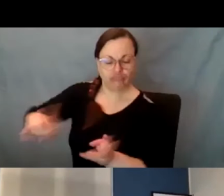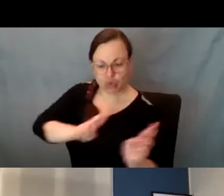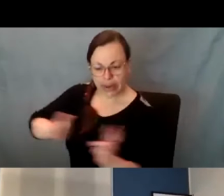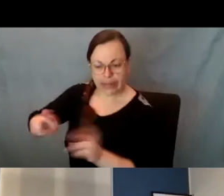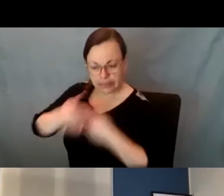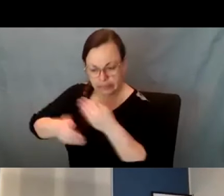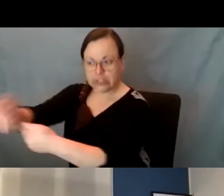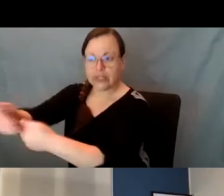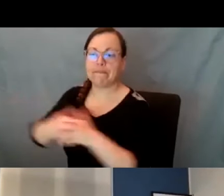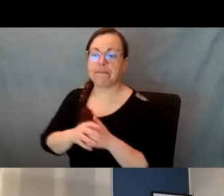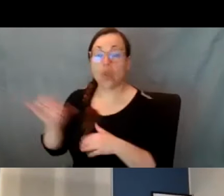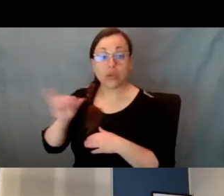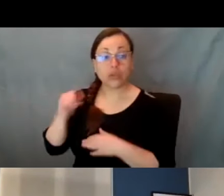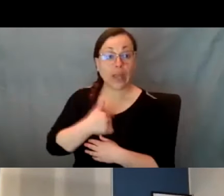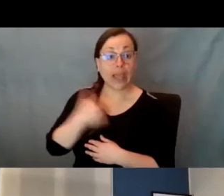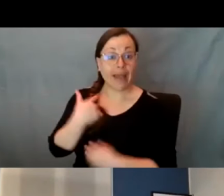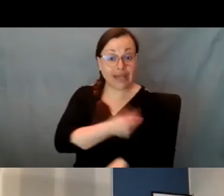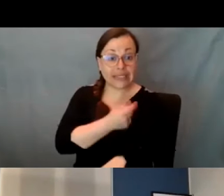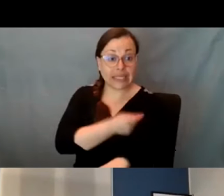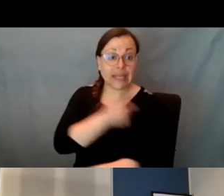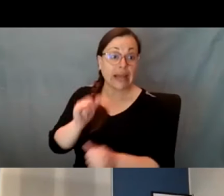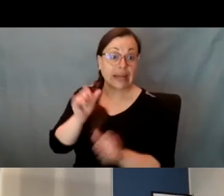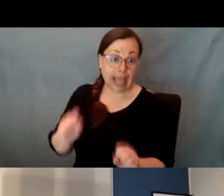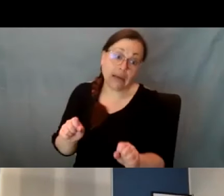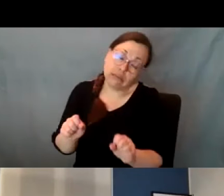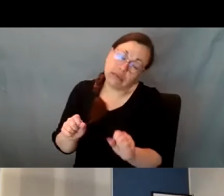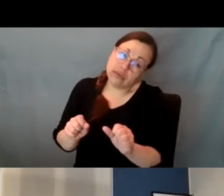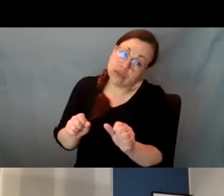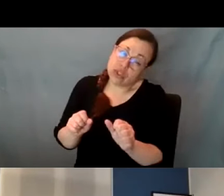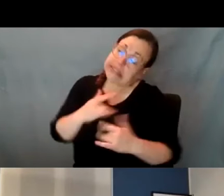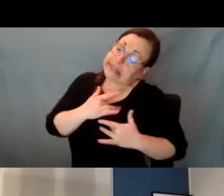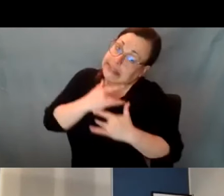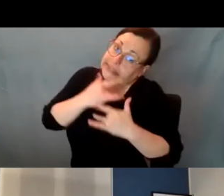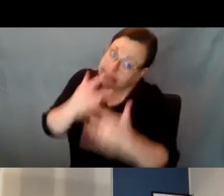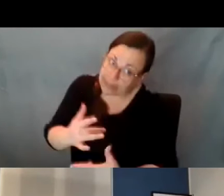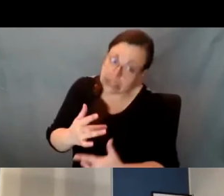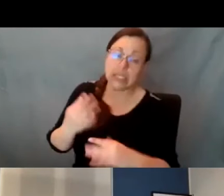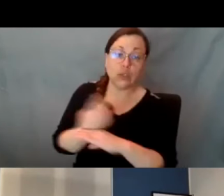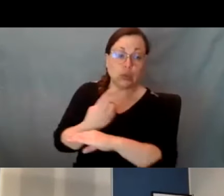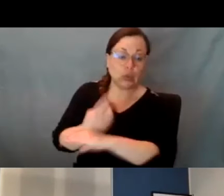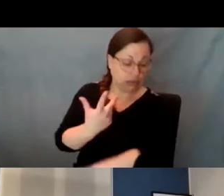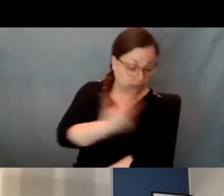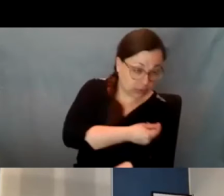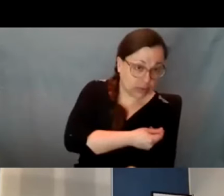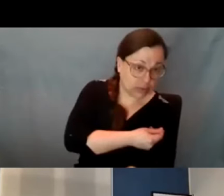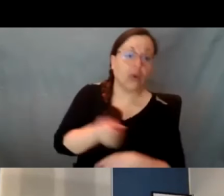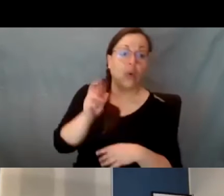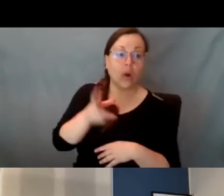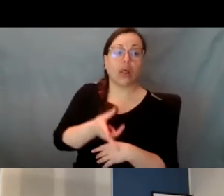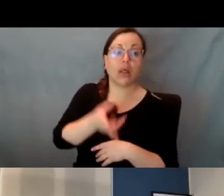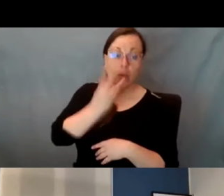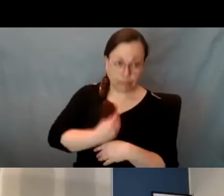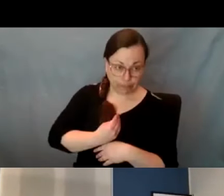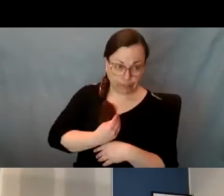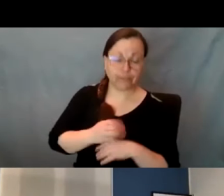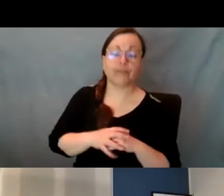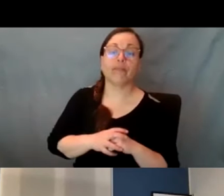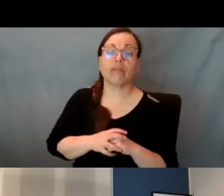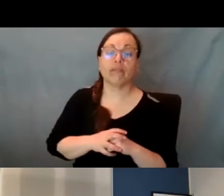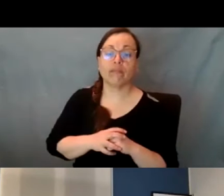be administered mostly with injections, intramuscular or subcutaneous, and a handful of them who have